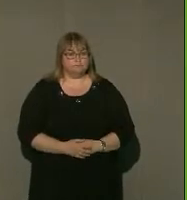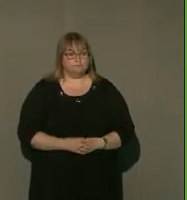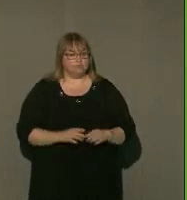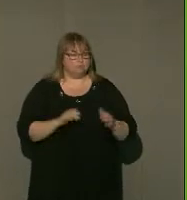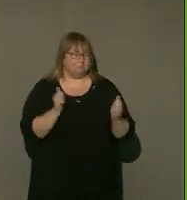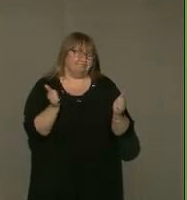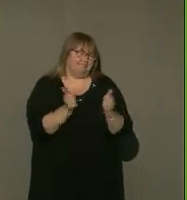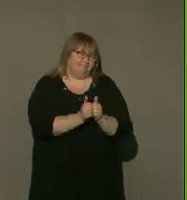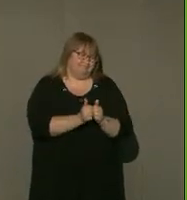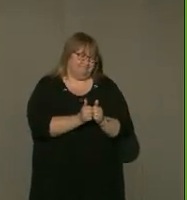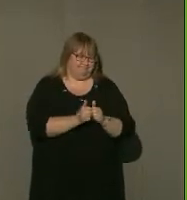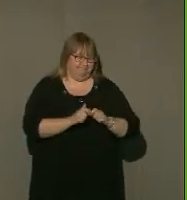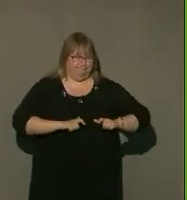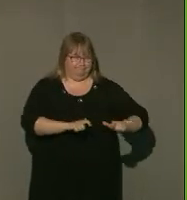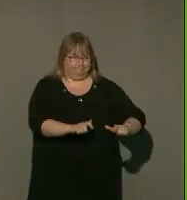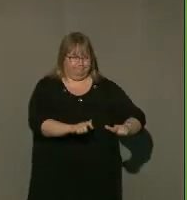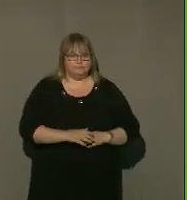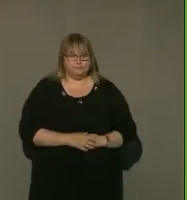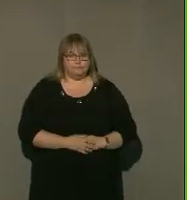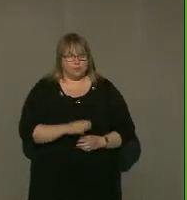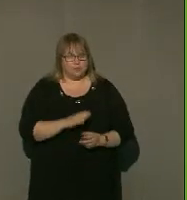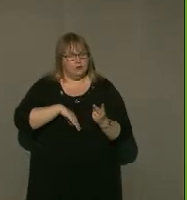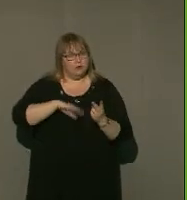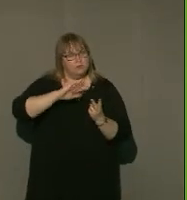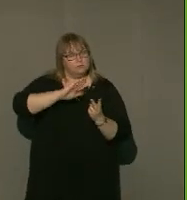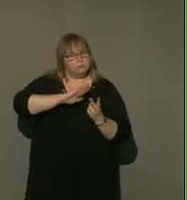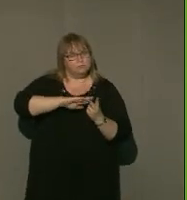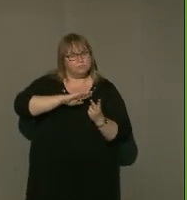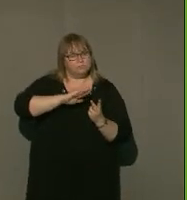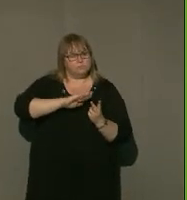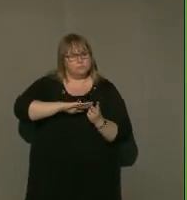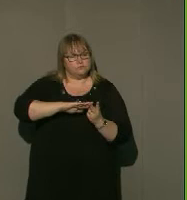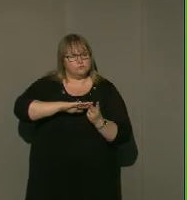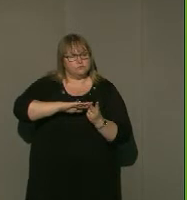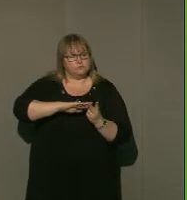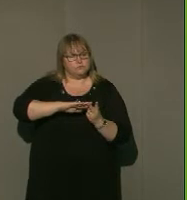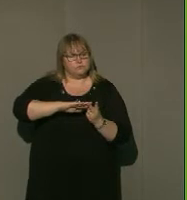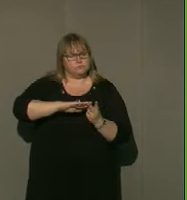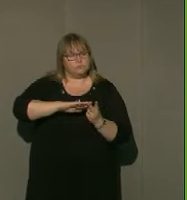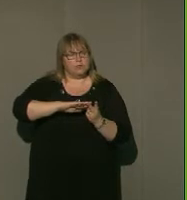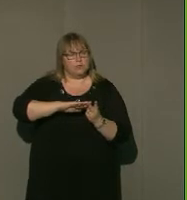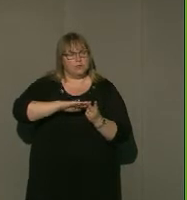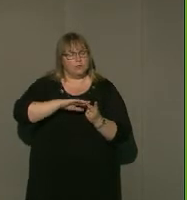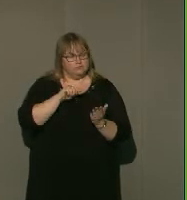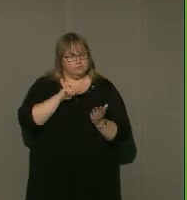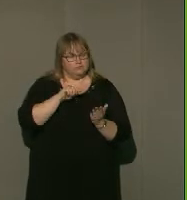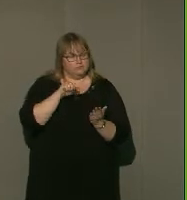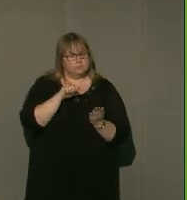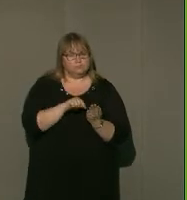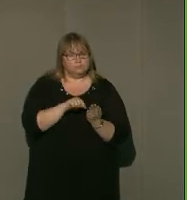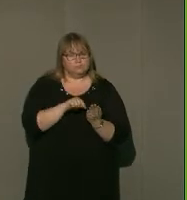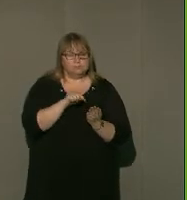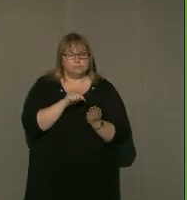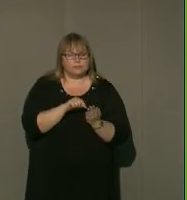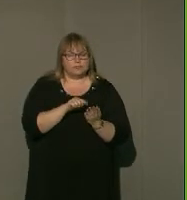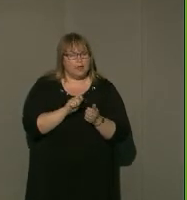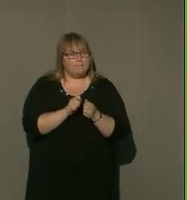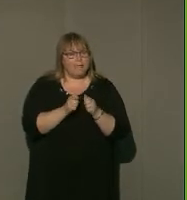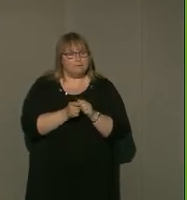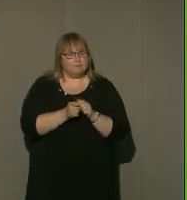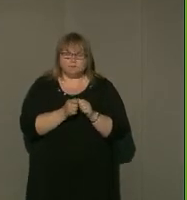Overwhelmingly carried. Excellent. And the other one is to rule out, is it the